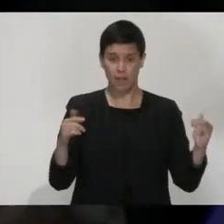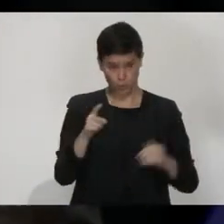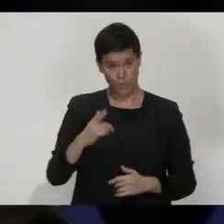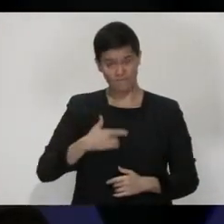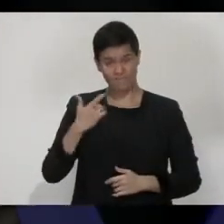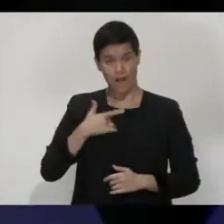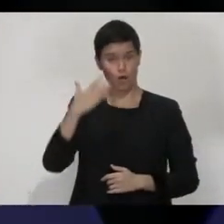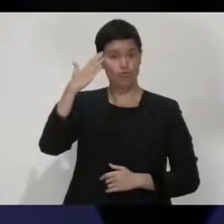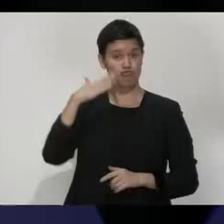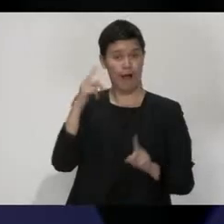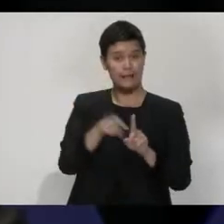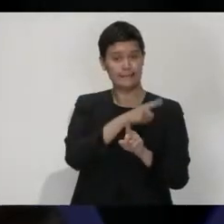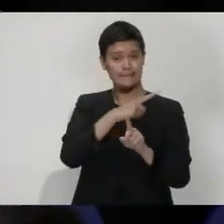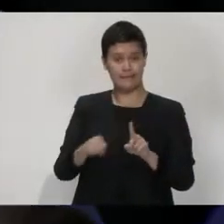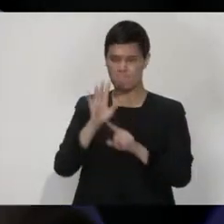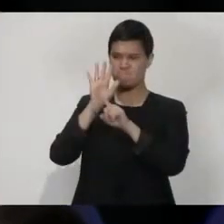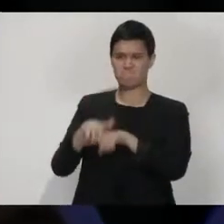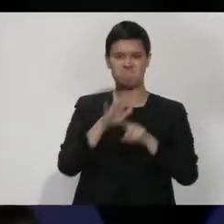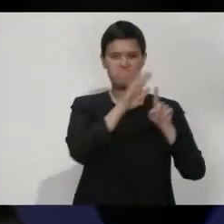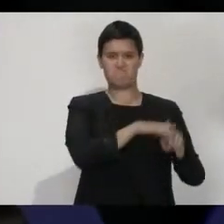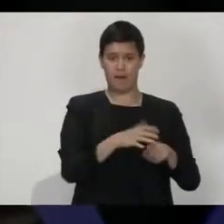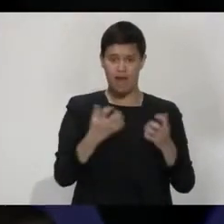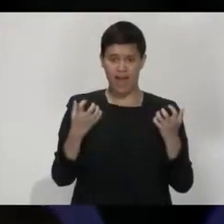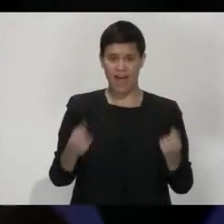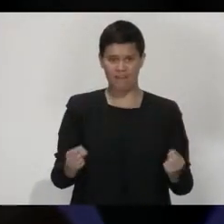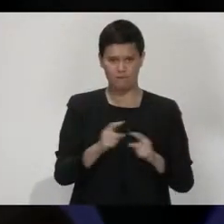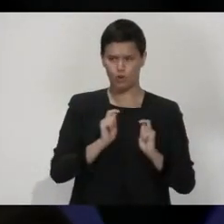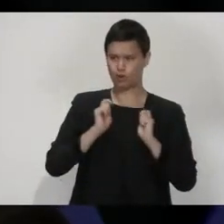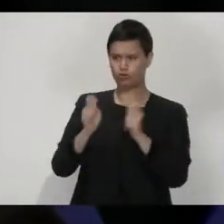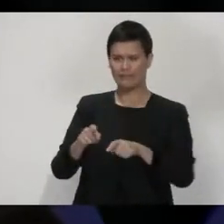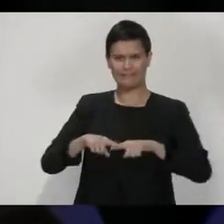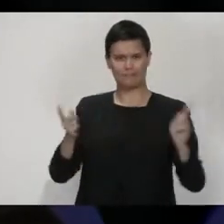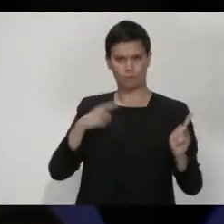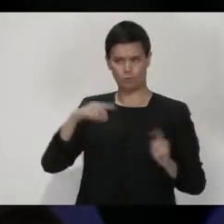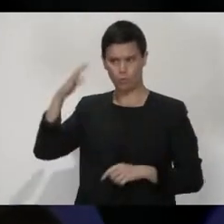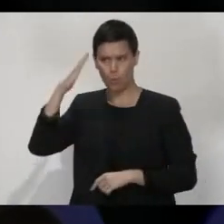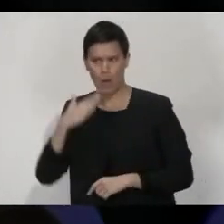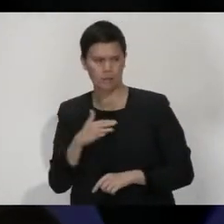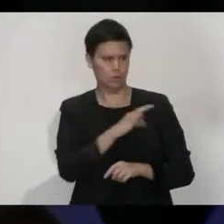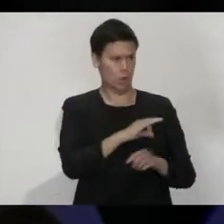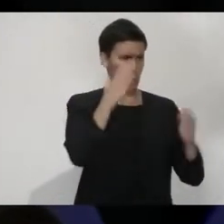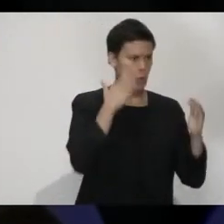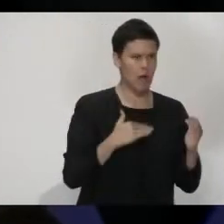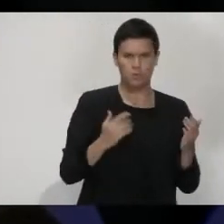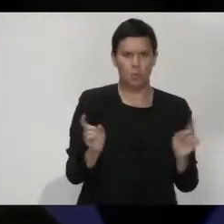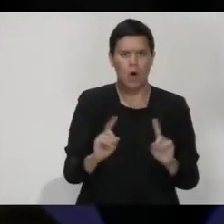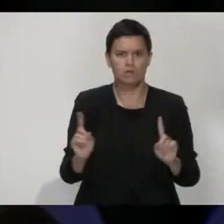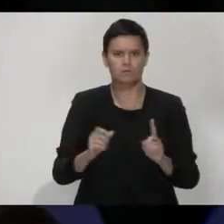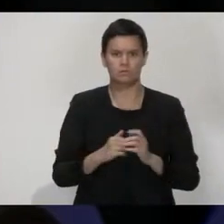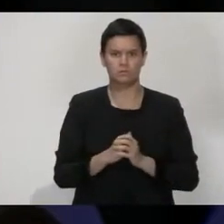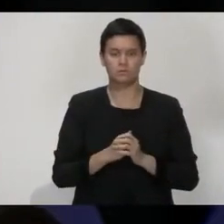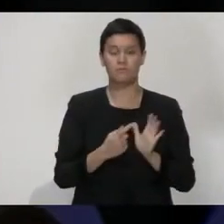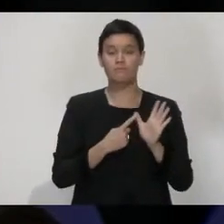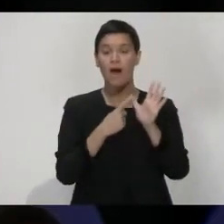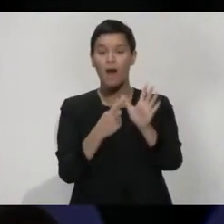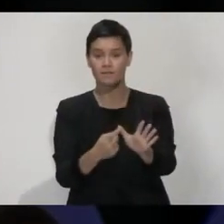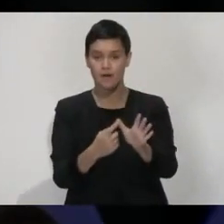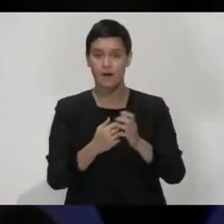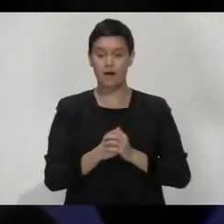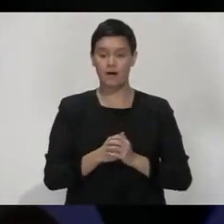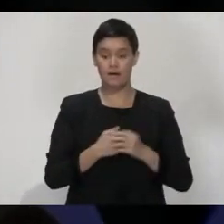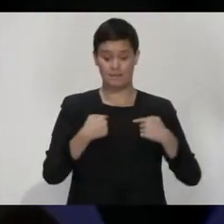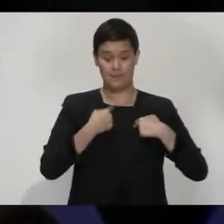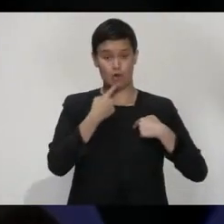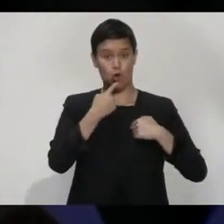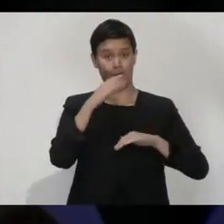or unconscious bias in there? I think you'll understand that as a politician, we avoid commenting on court